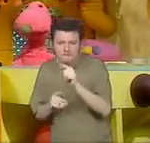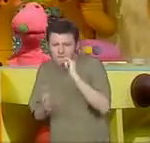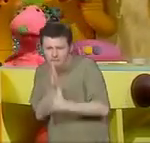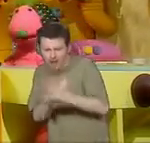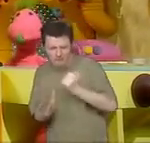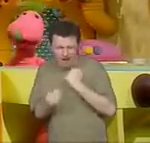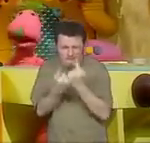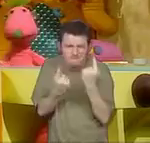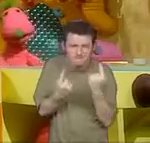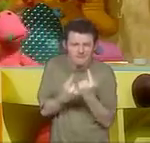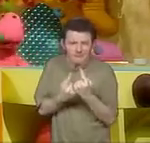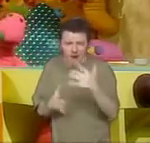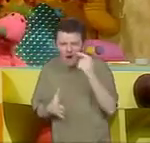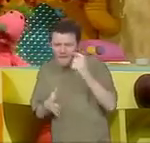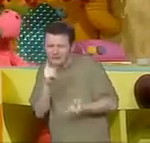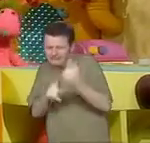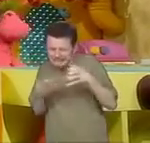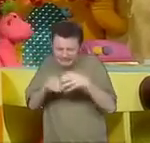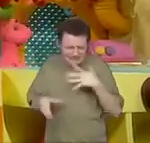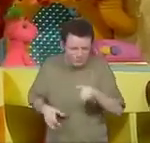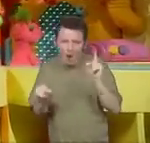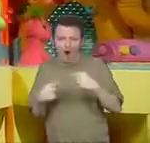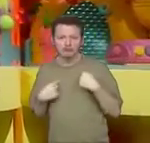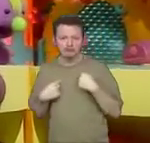tart. Maybe I'll find out how many hoob lips I need.